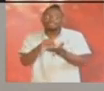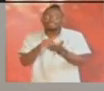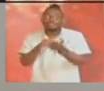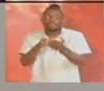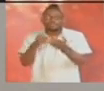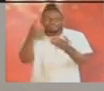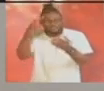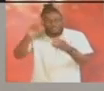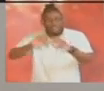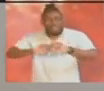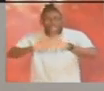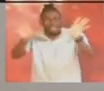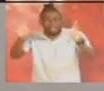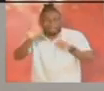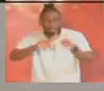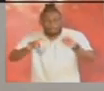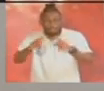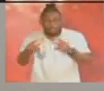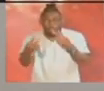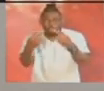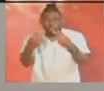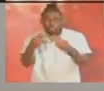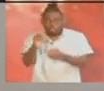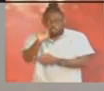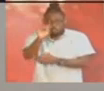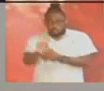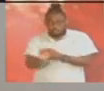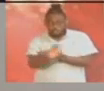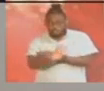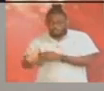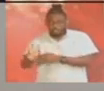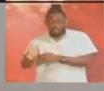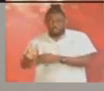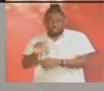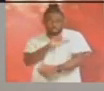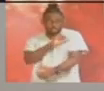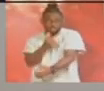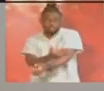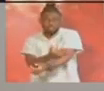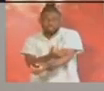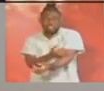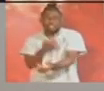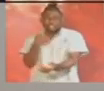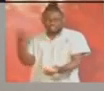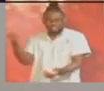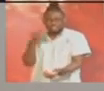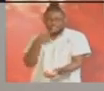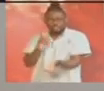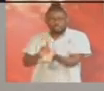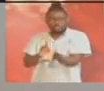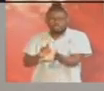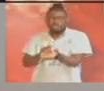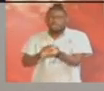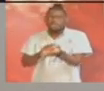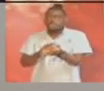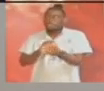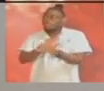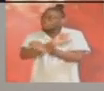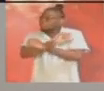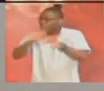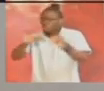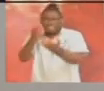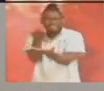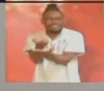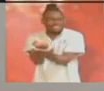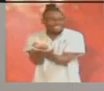public that the Southwest Regional Health Authority has the position that there is no evidence at this time for